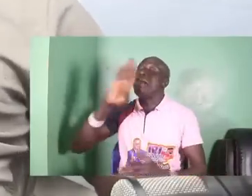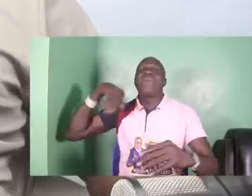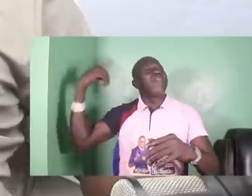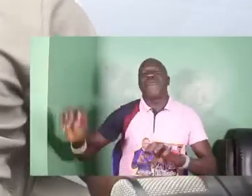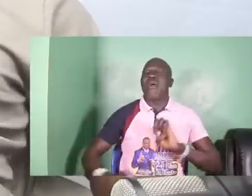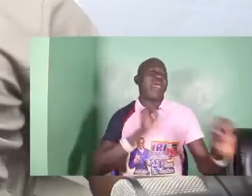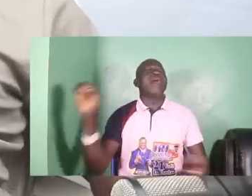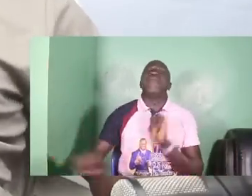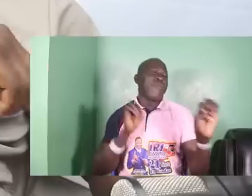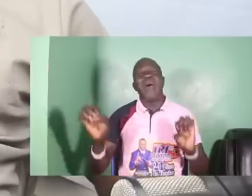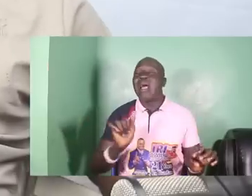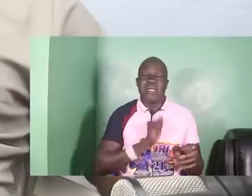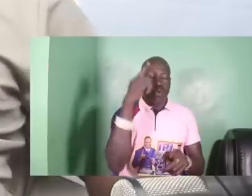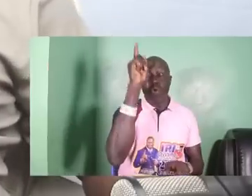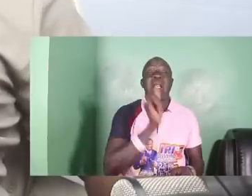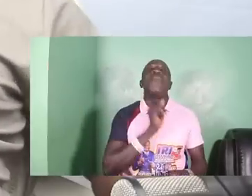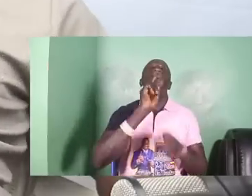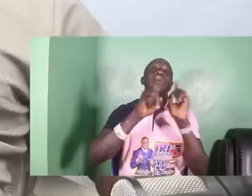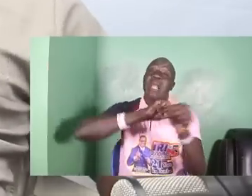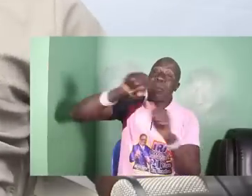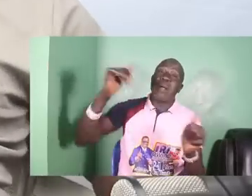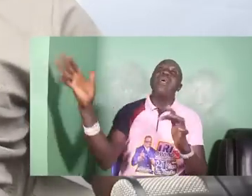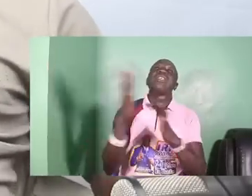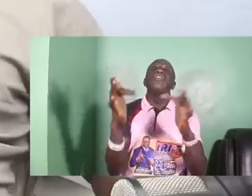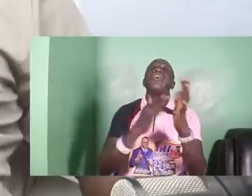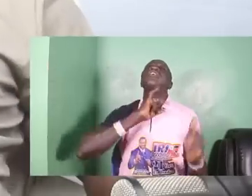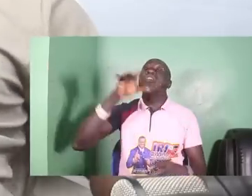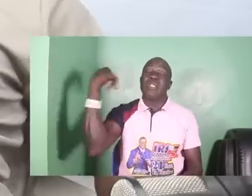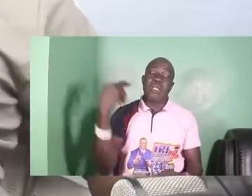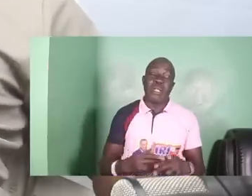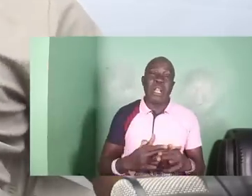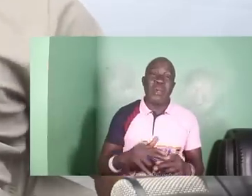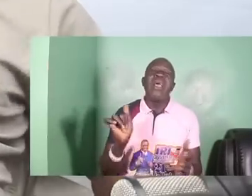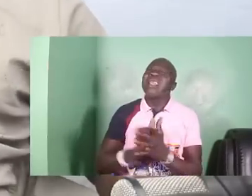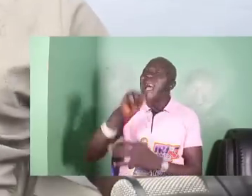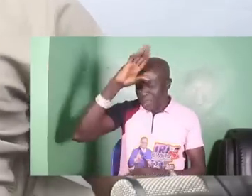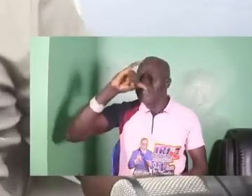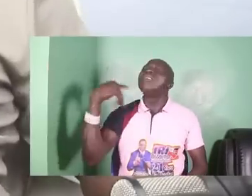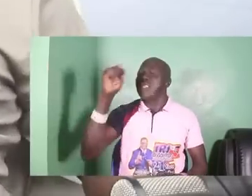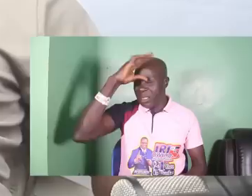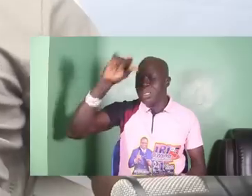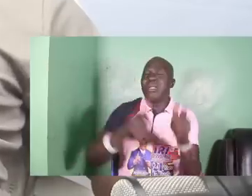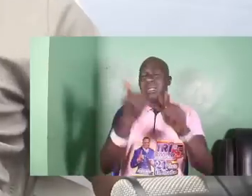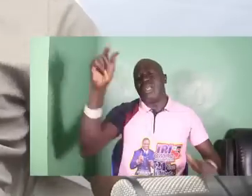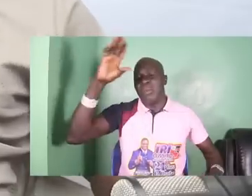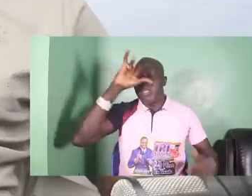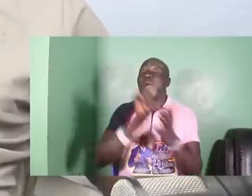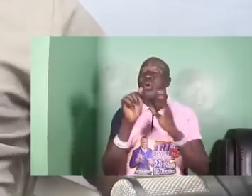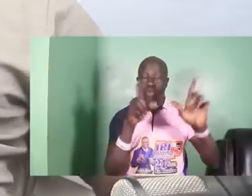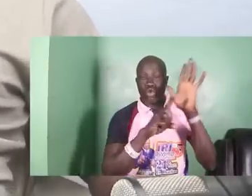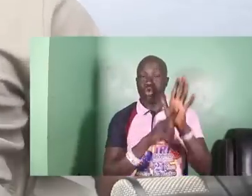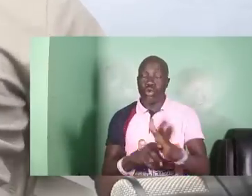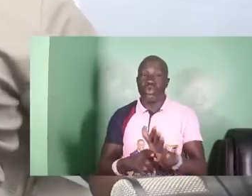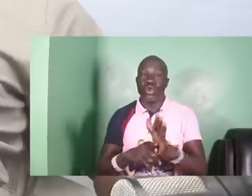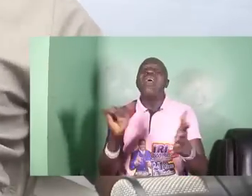ye? Forever. Only is what I'm talking about. Yes, you know, Jesus is his name. Oh, no, no, is that great man? That I want